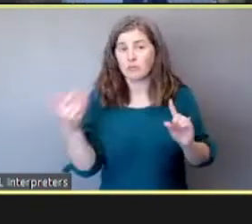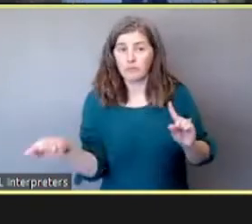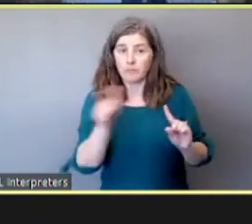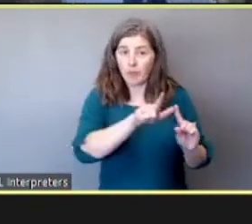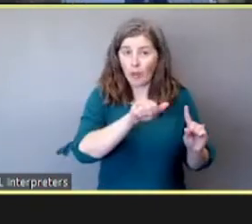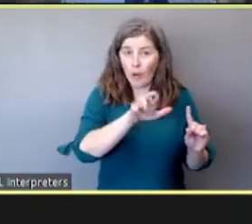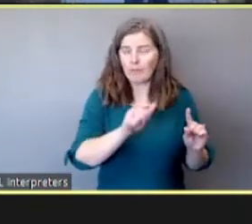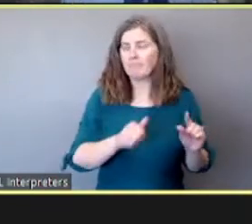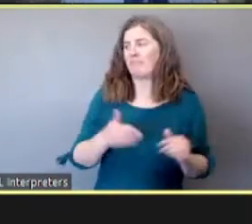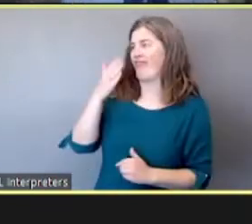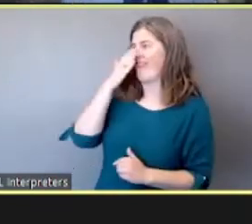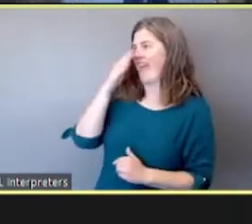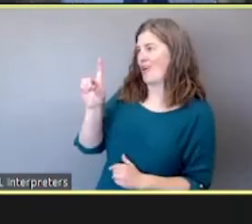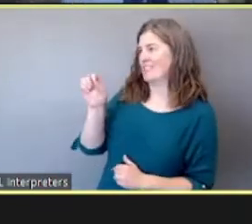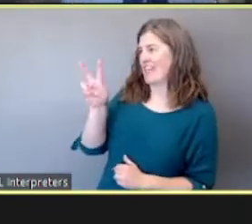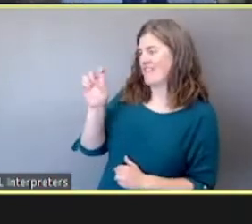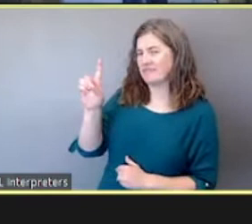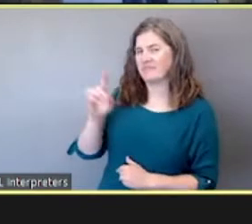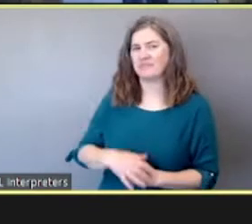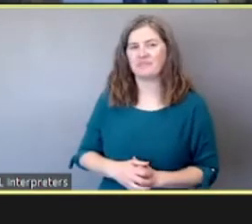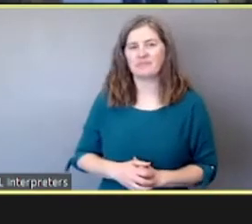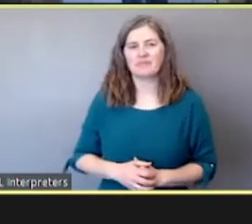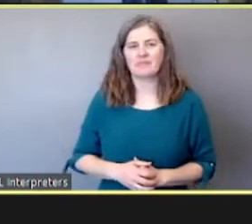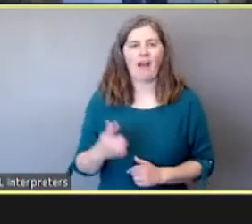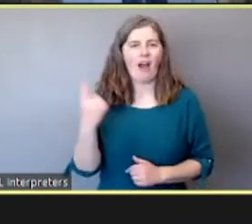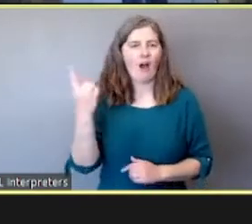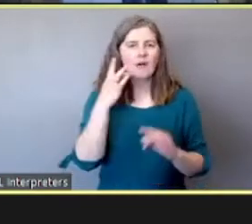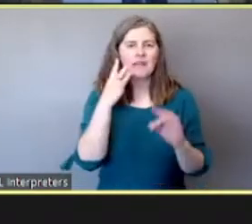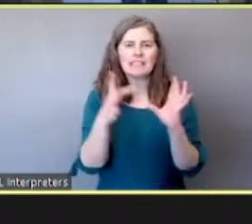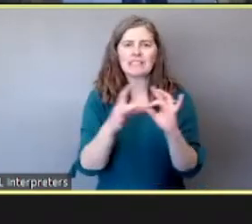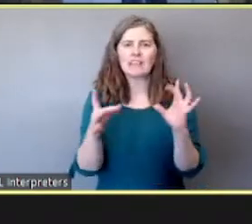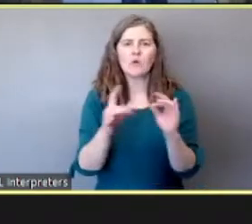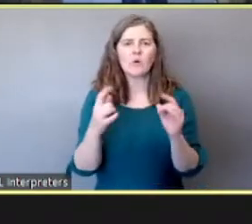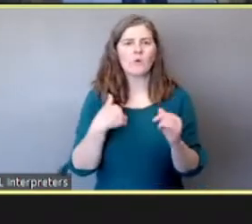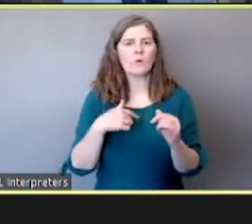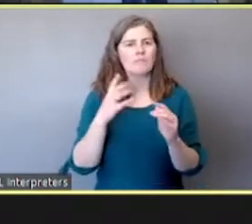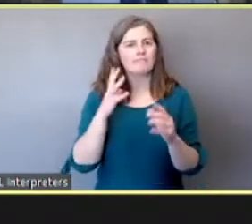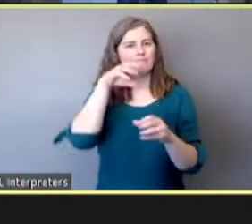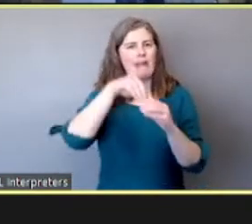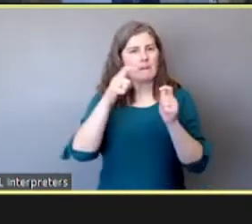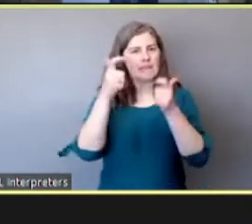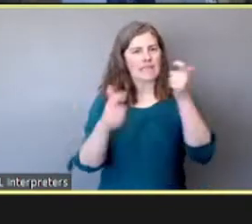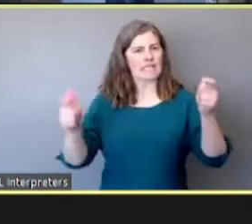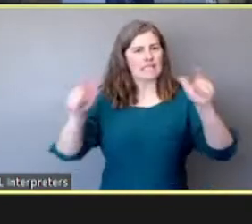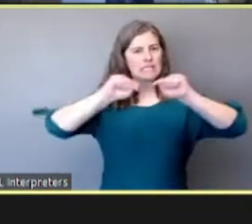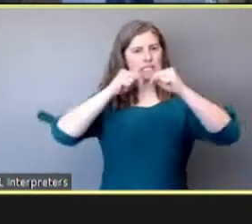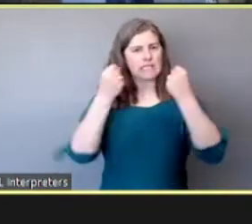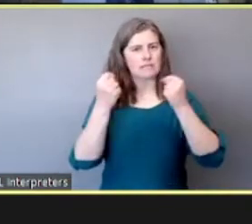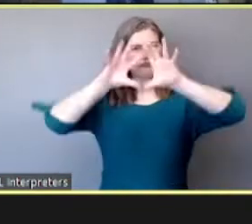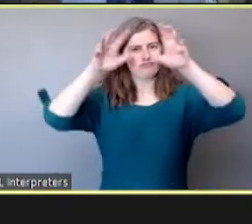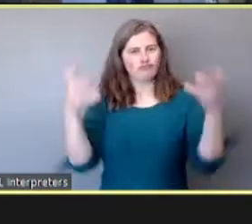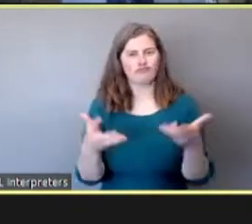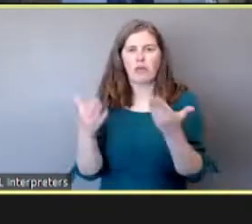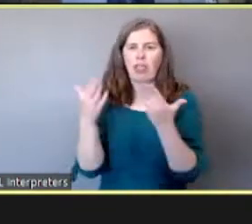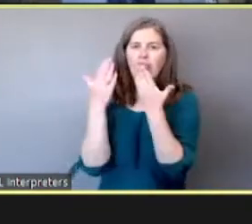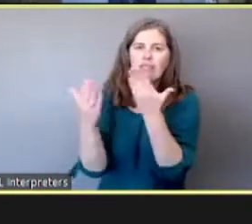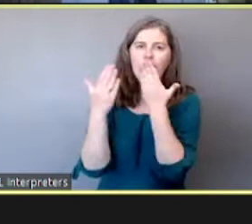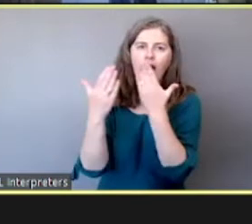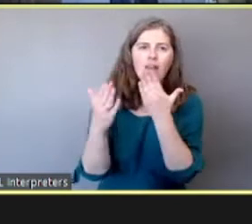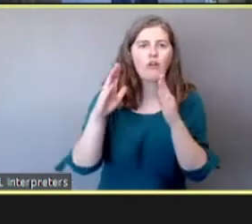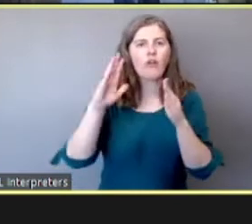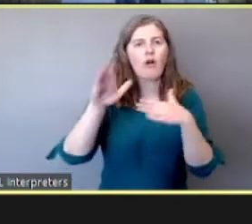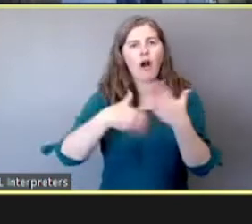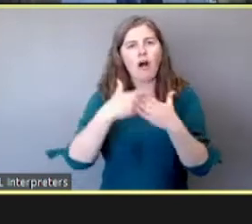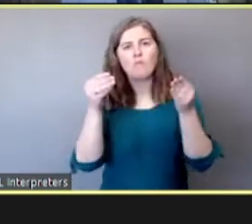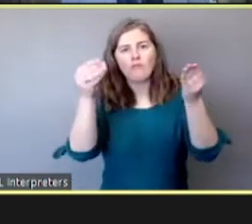so much, David. And like I always say, it's really, we're part of a really big team here. And we just want to thank all the